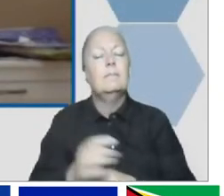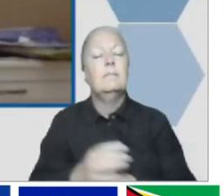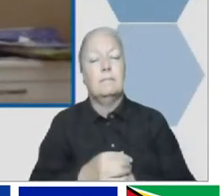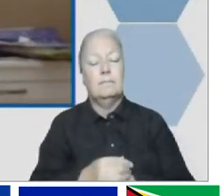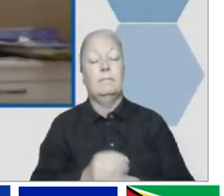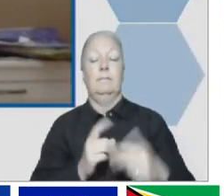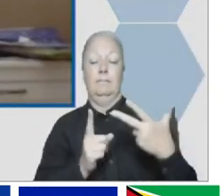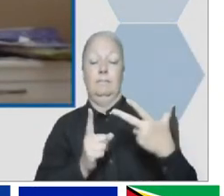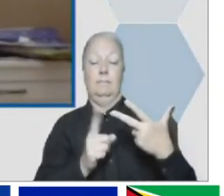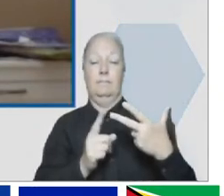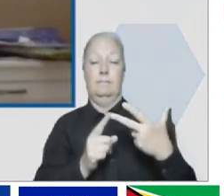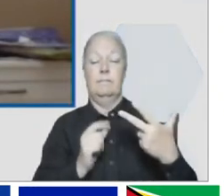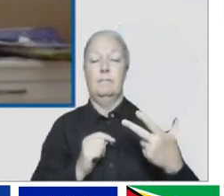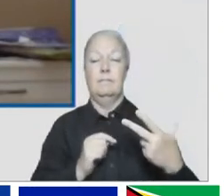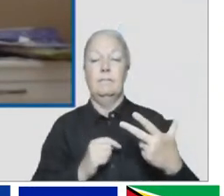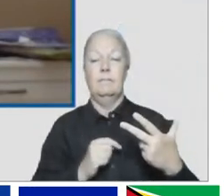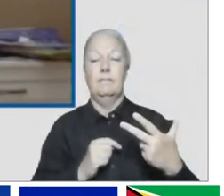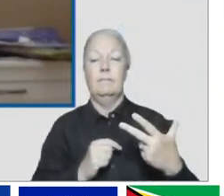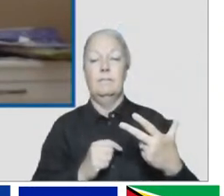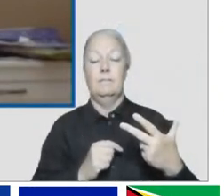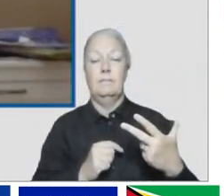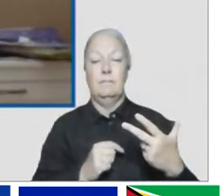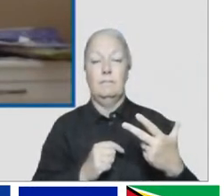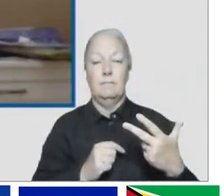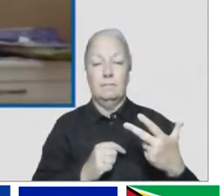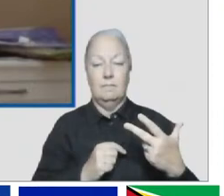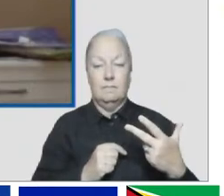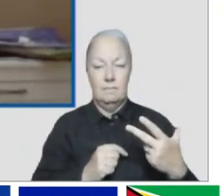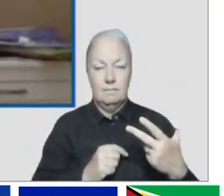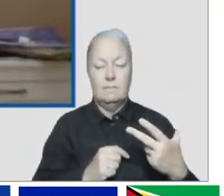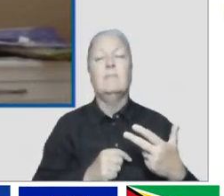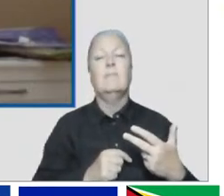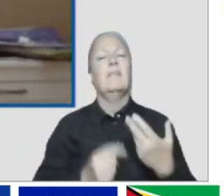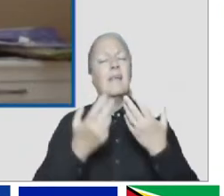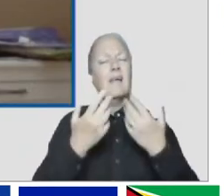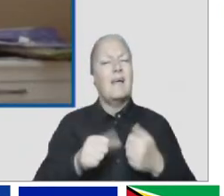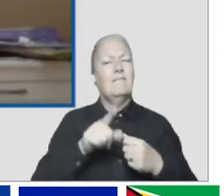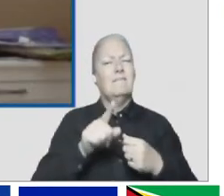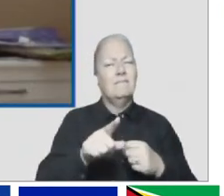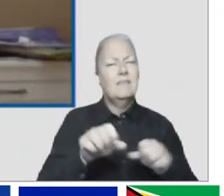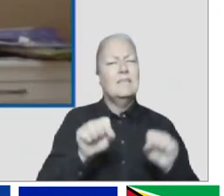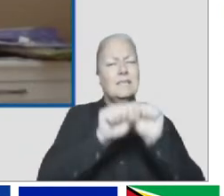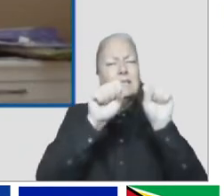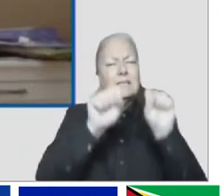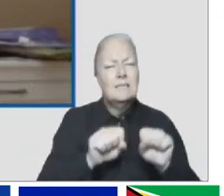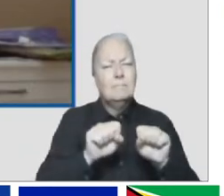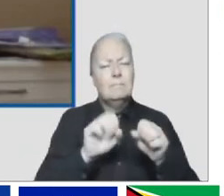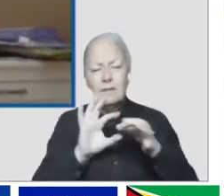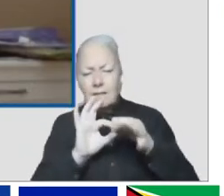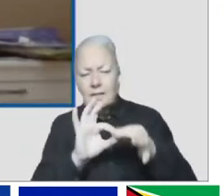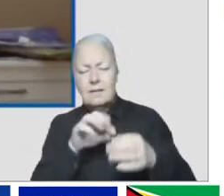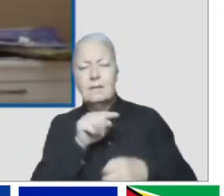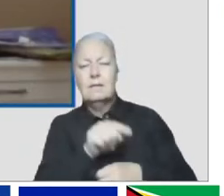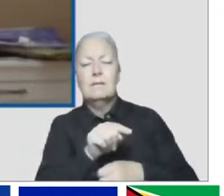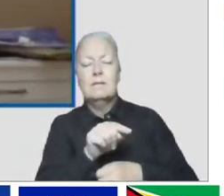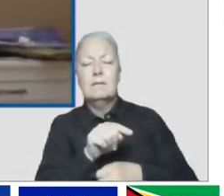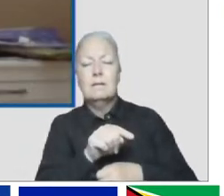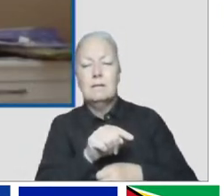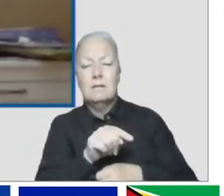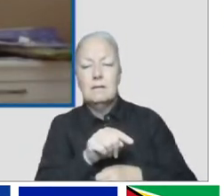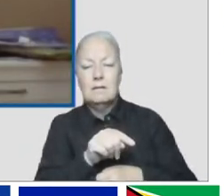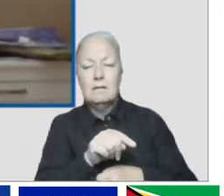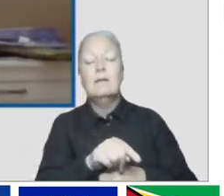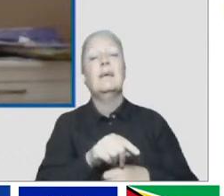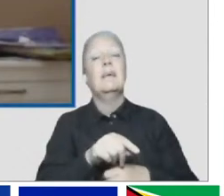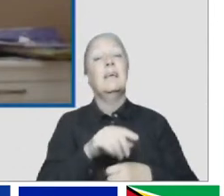clearly see the systemic linkages, the concomitant relationship. If one is poor, then they were impacted more. If the country was